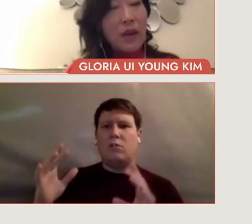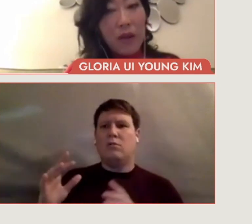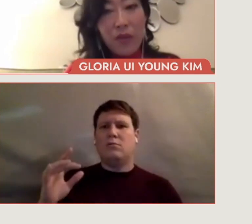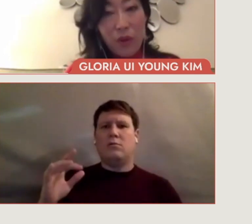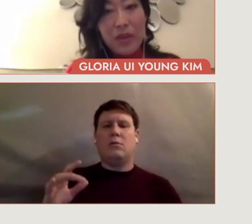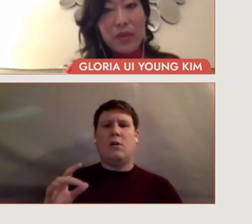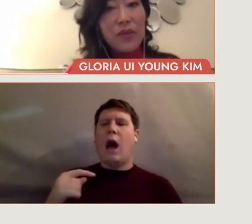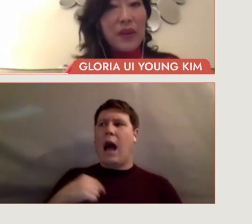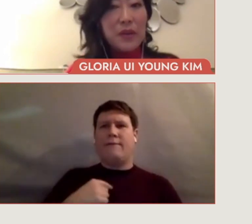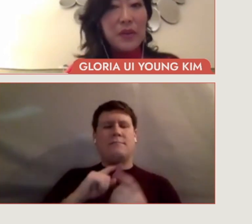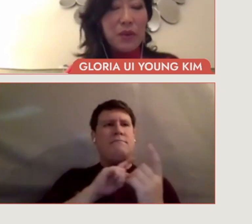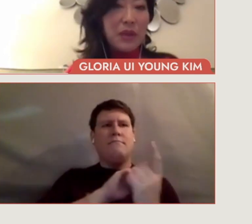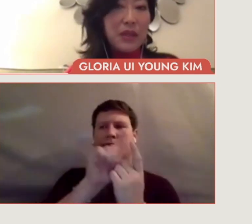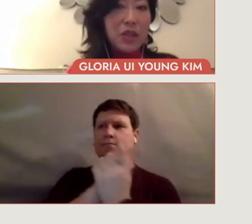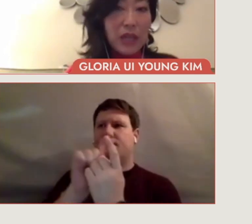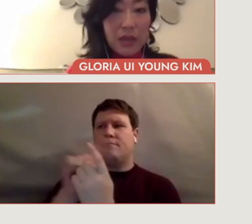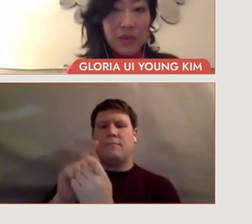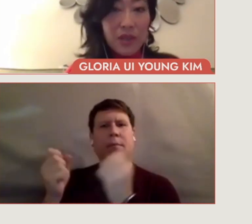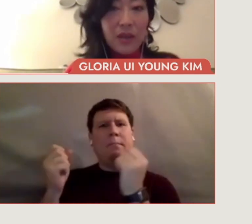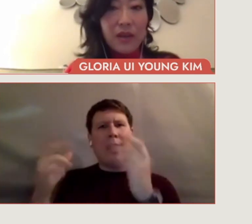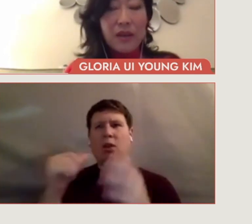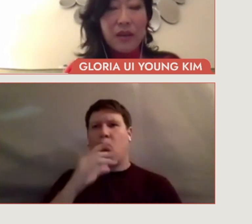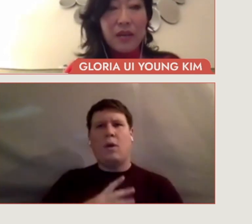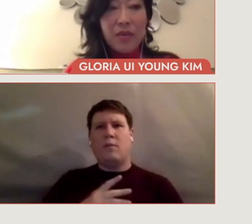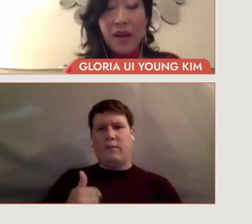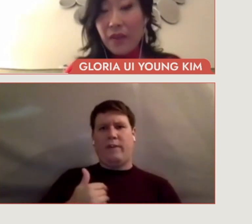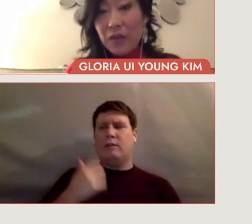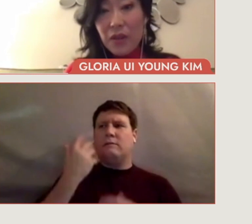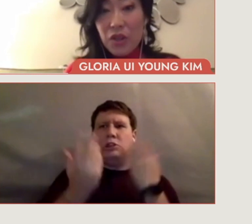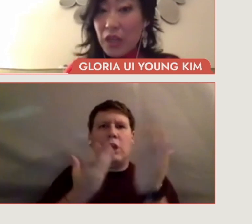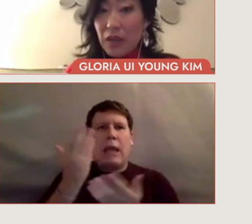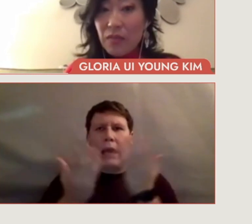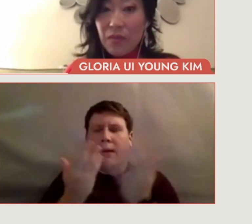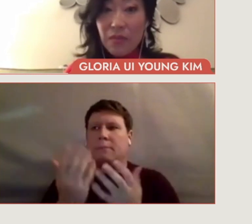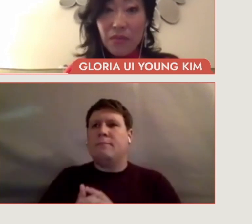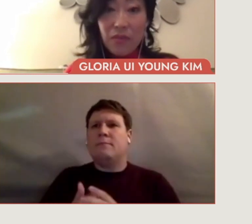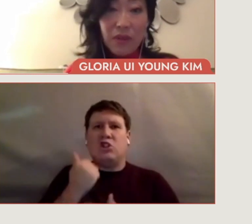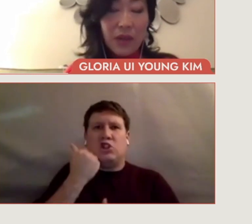met a lot of women who felt really ashamed. I felt a lot of shame,